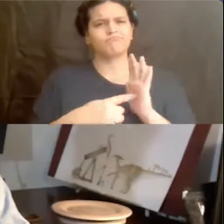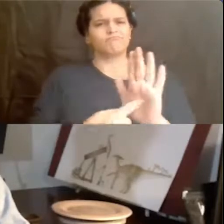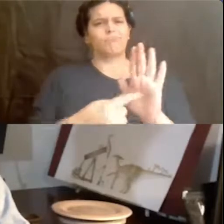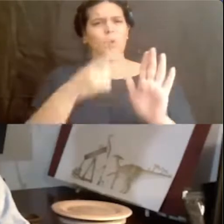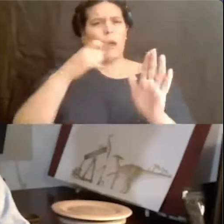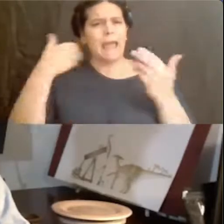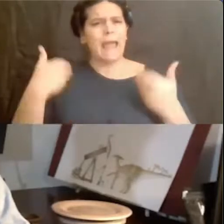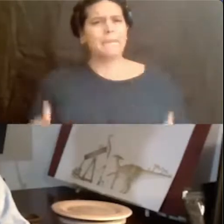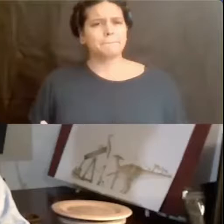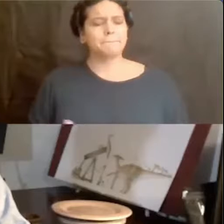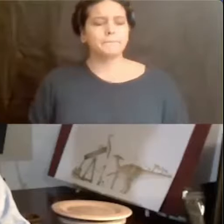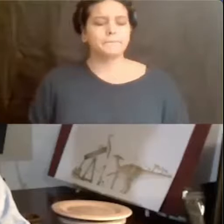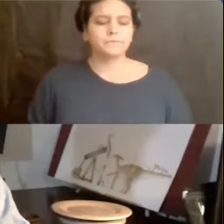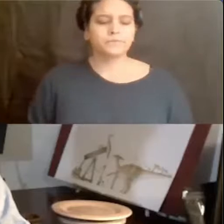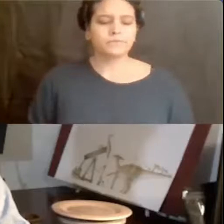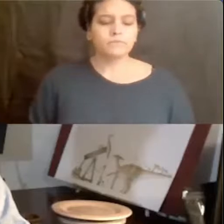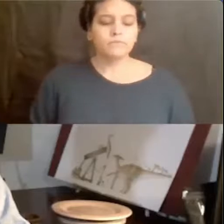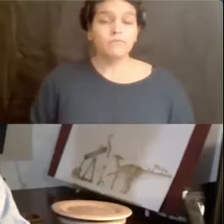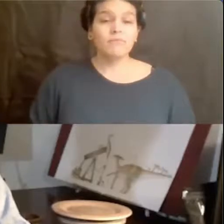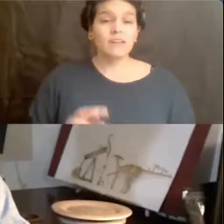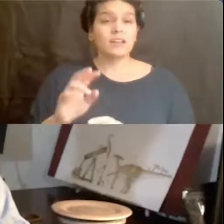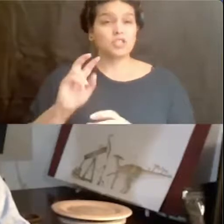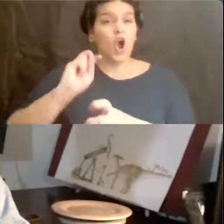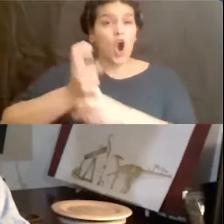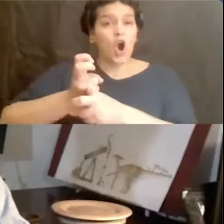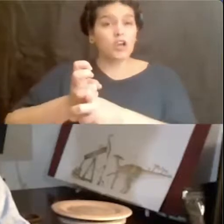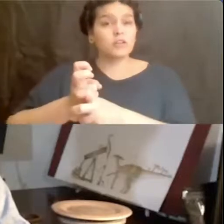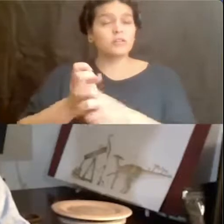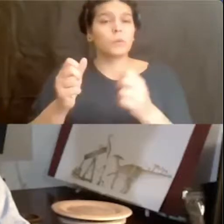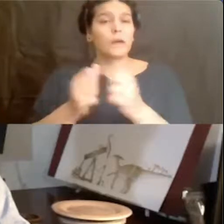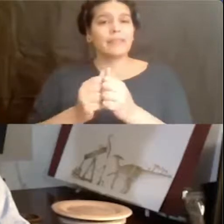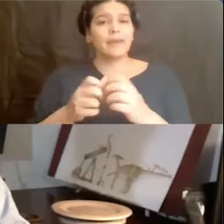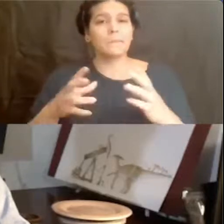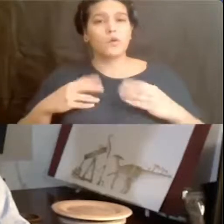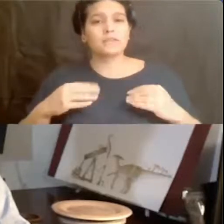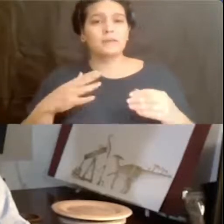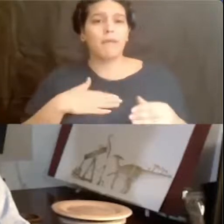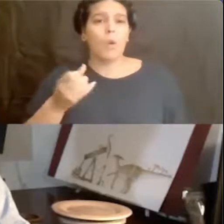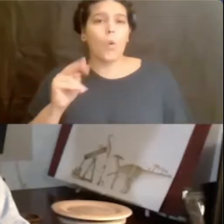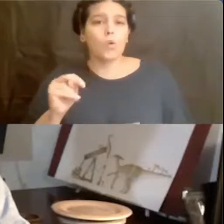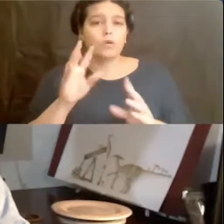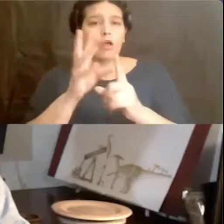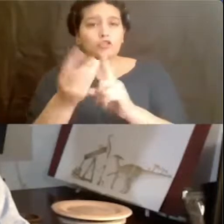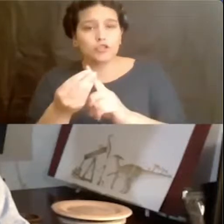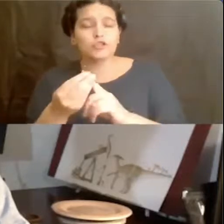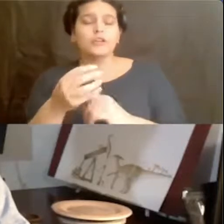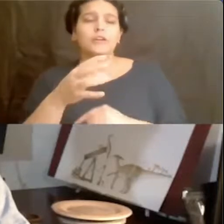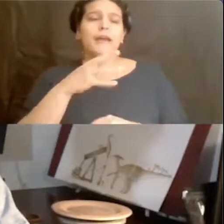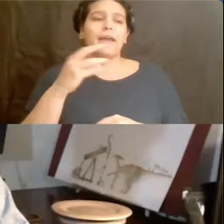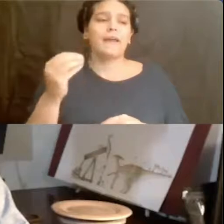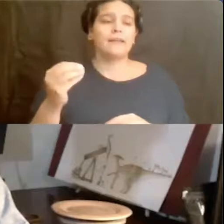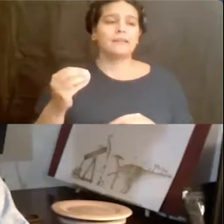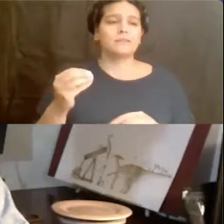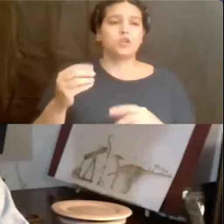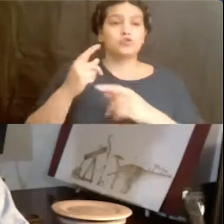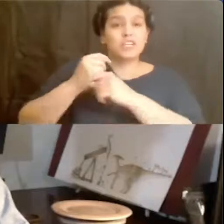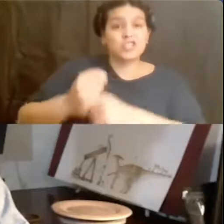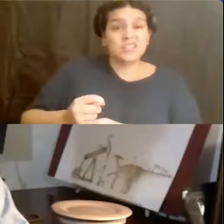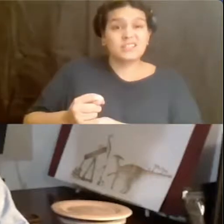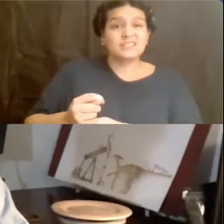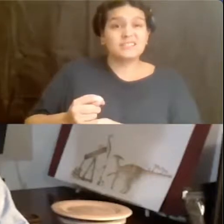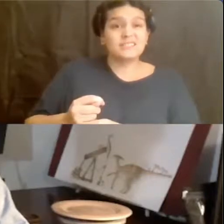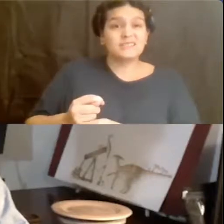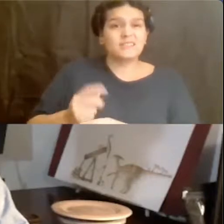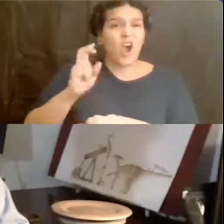as far as embracing my own culture and embracing my own traditions and stuff like that, especially